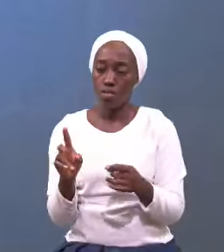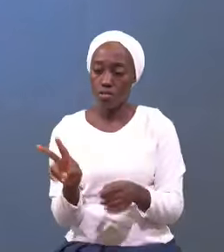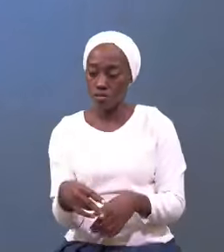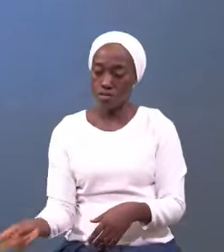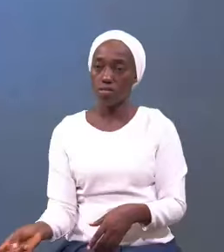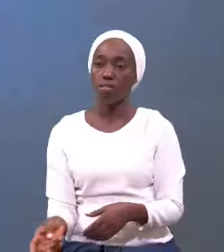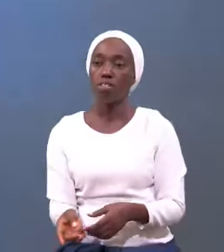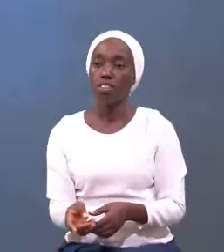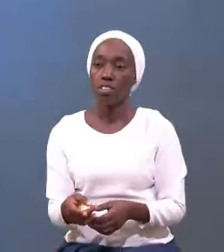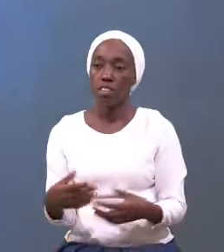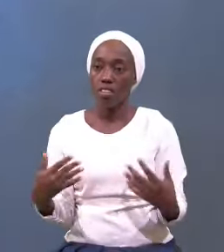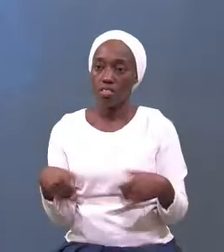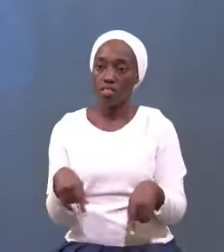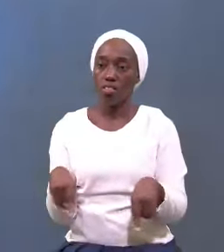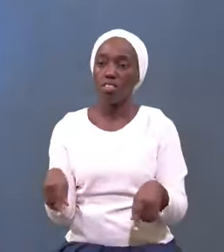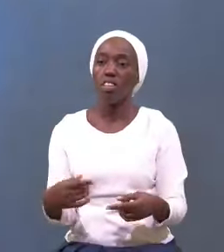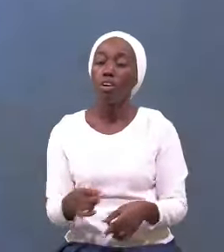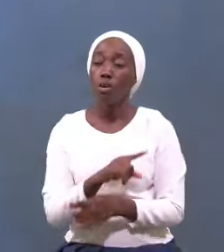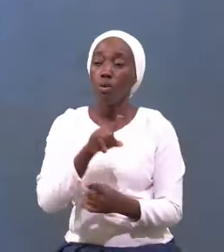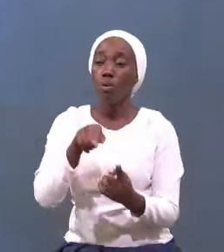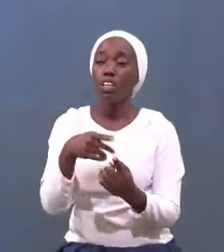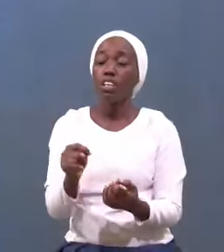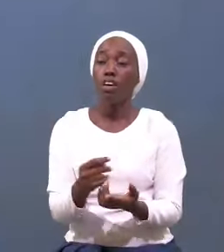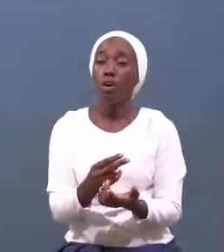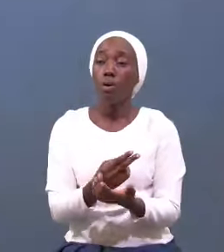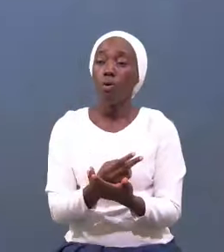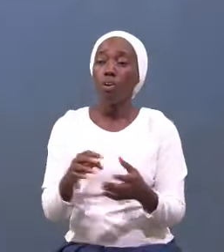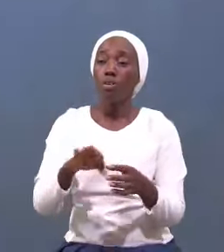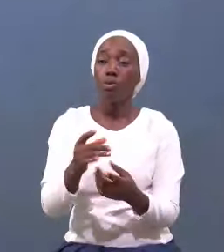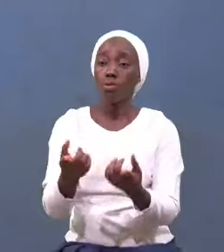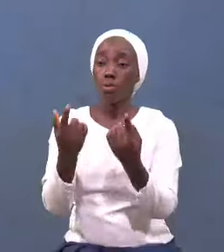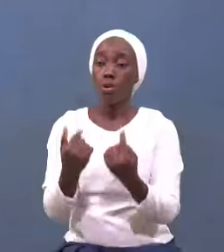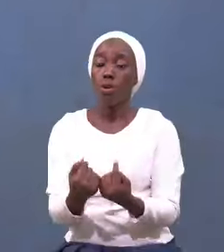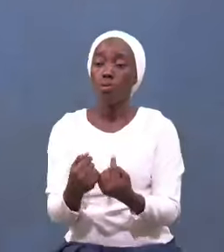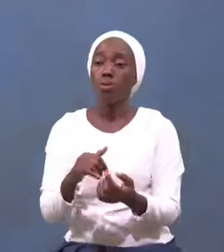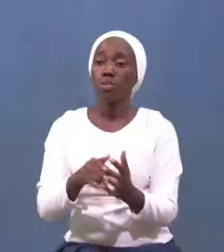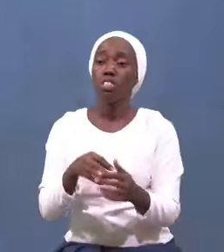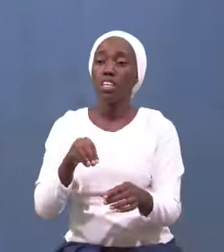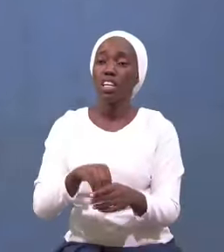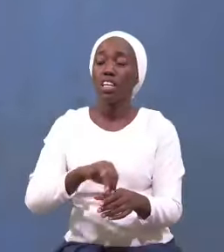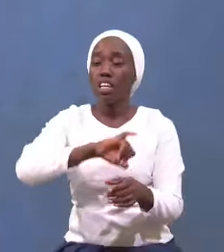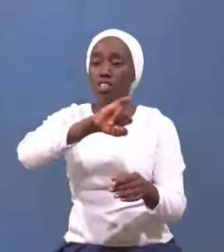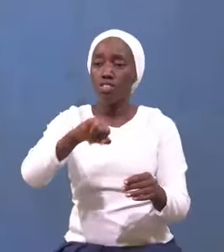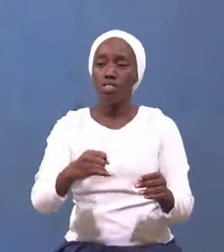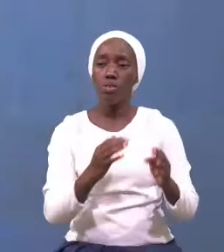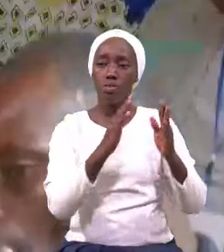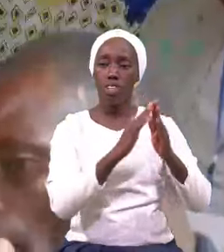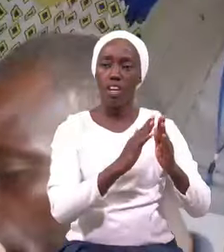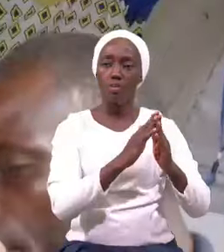When the Holy Ghost comes, those doors in Jerusalem, you open your door, you come